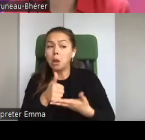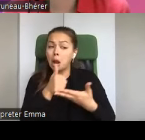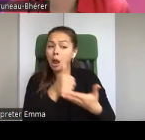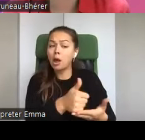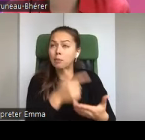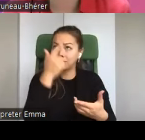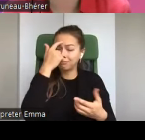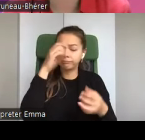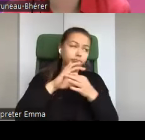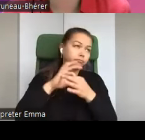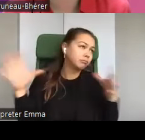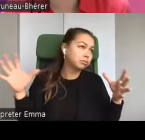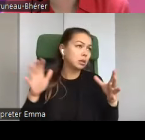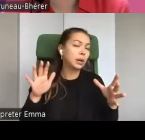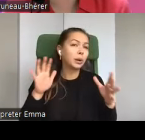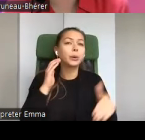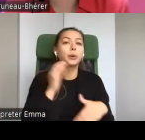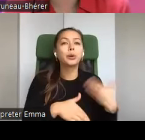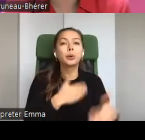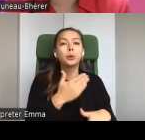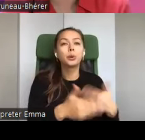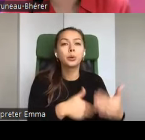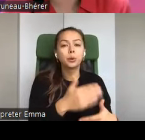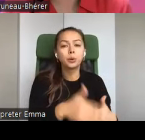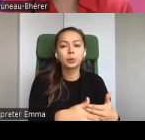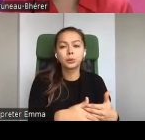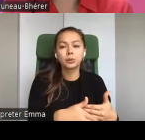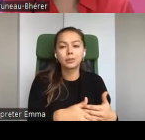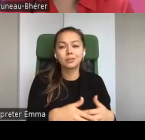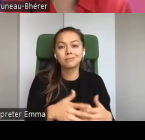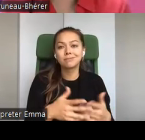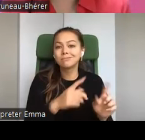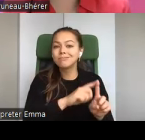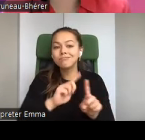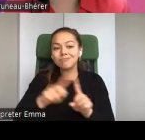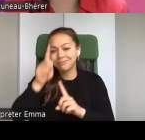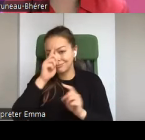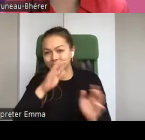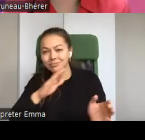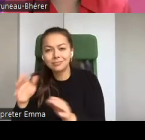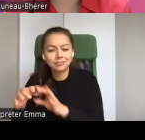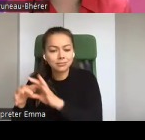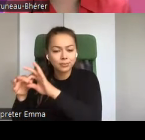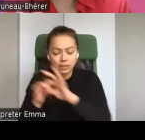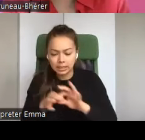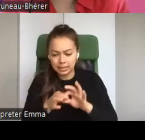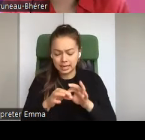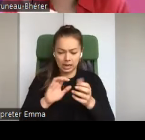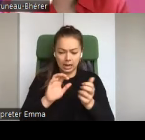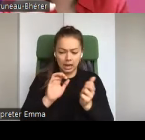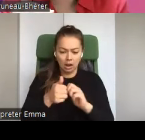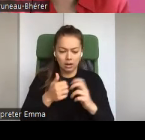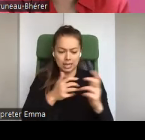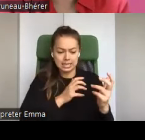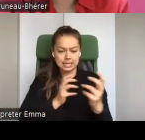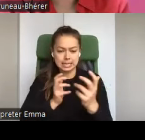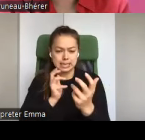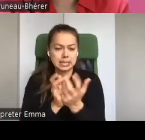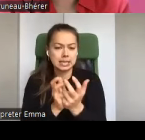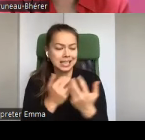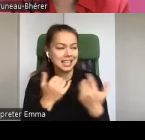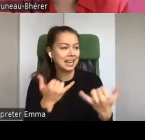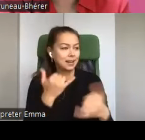also prevented him from building modulation strategies that might be more adapted, more efficient in today's world, and that